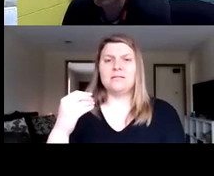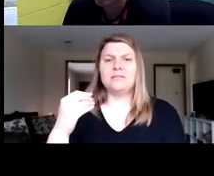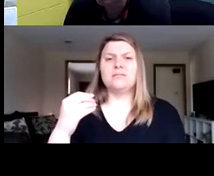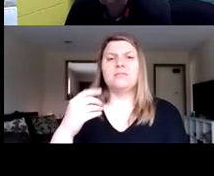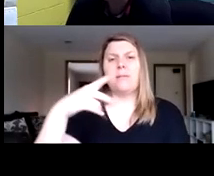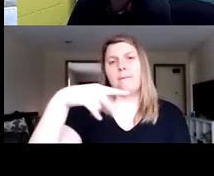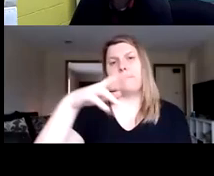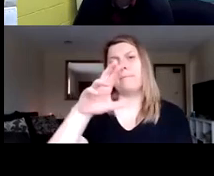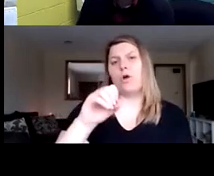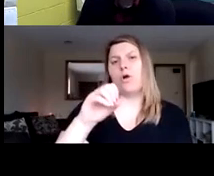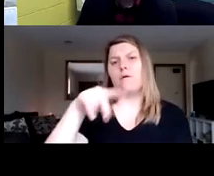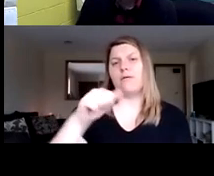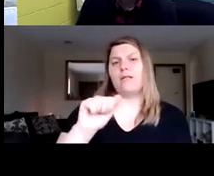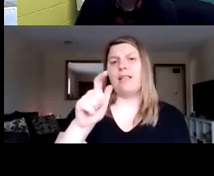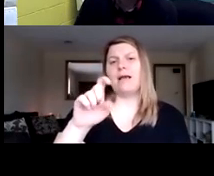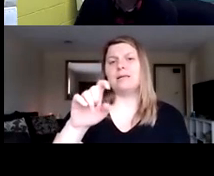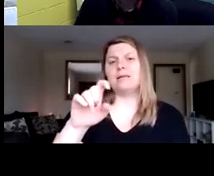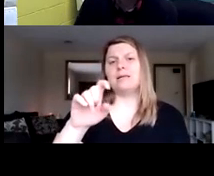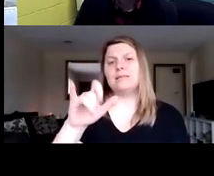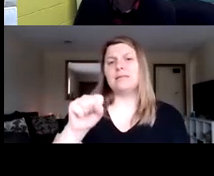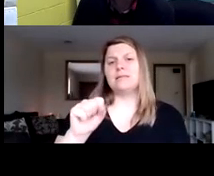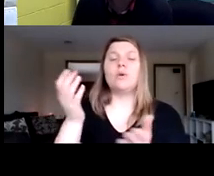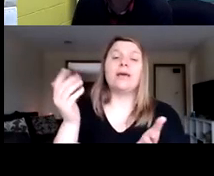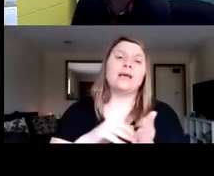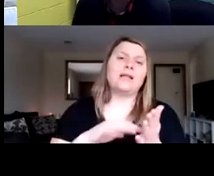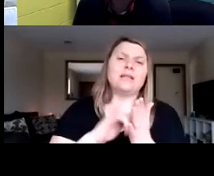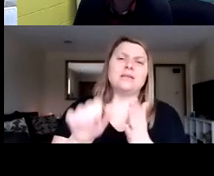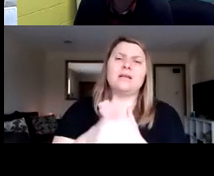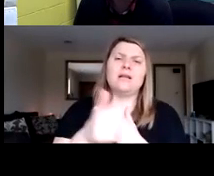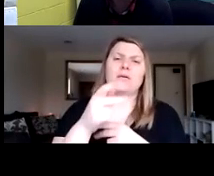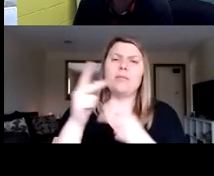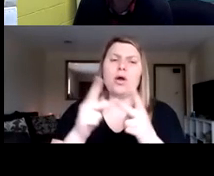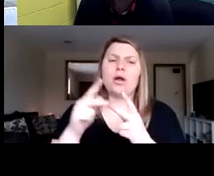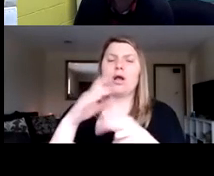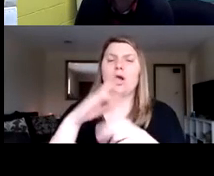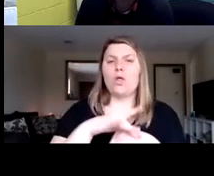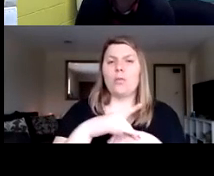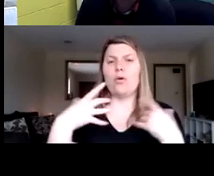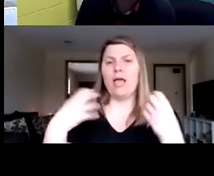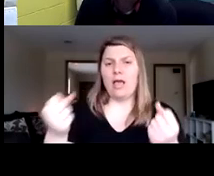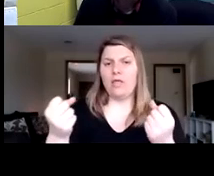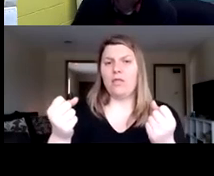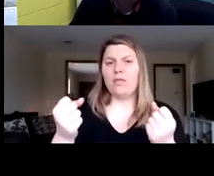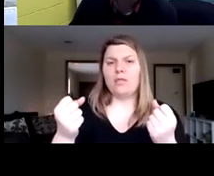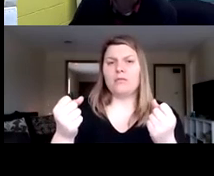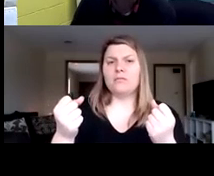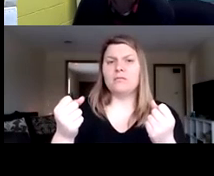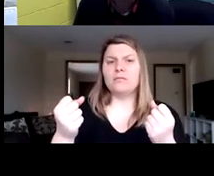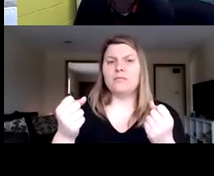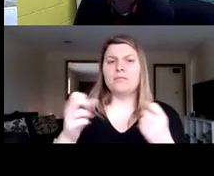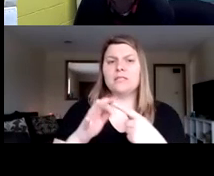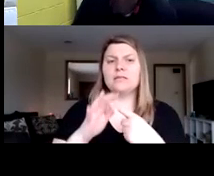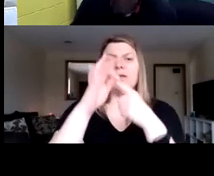prophylaxis. And so again, like that's another spot where global health, especially